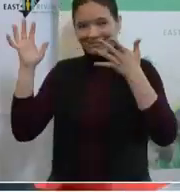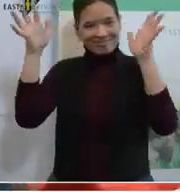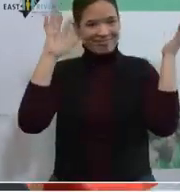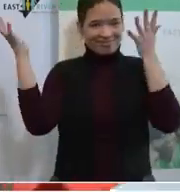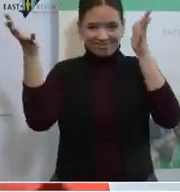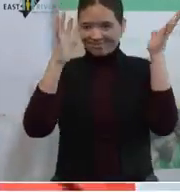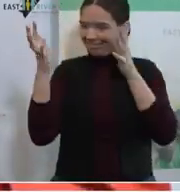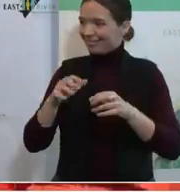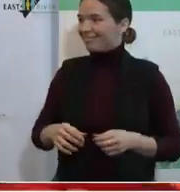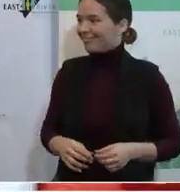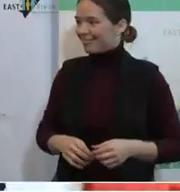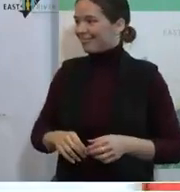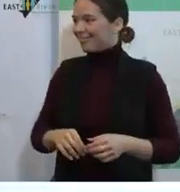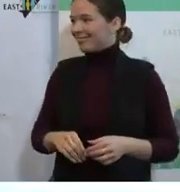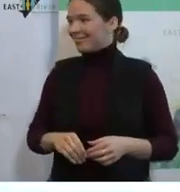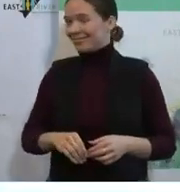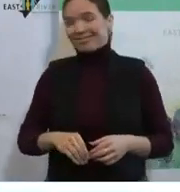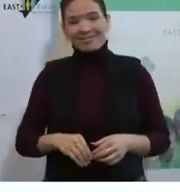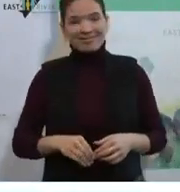Thank you.